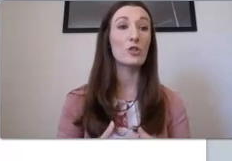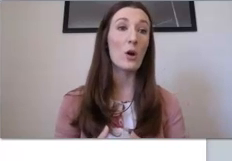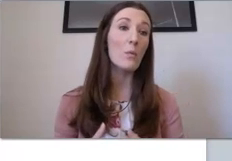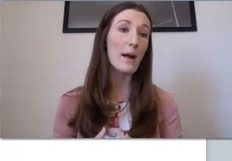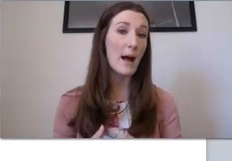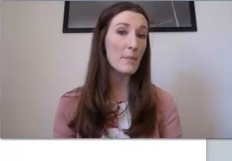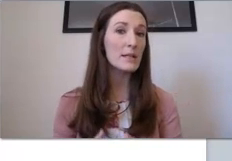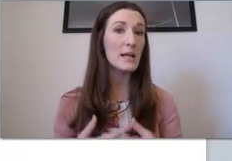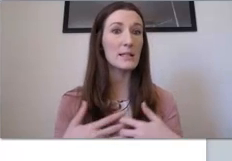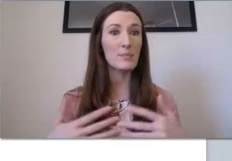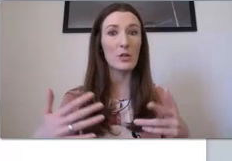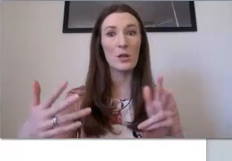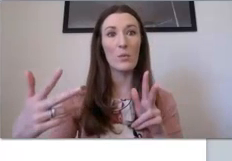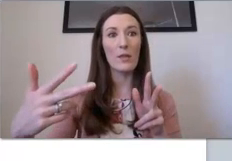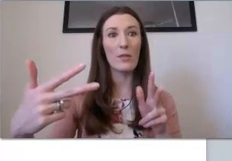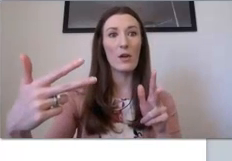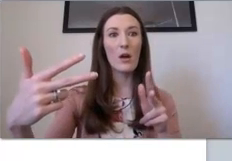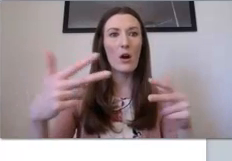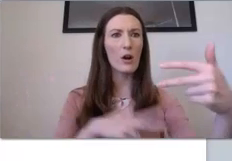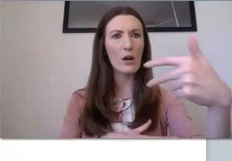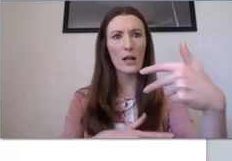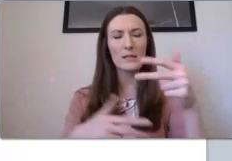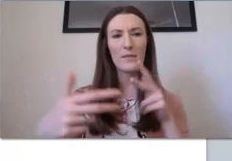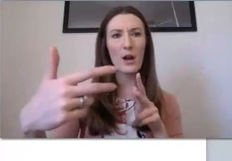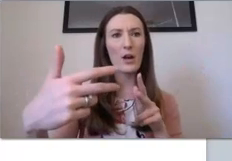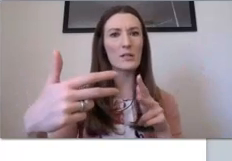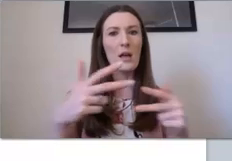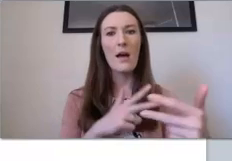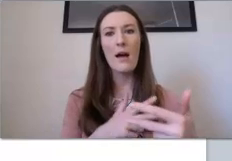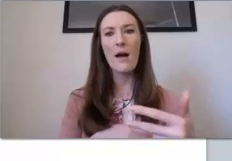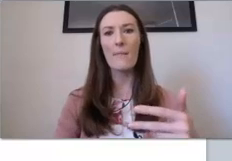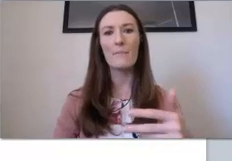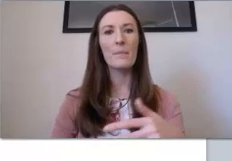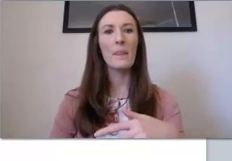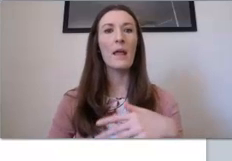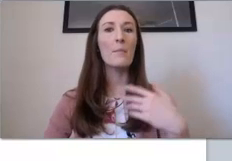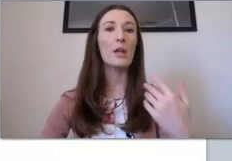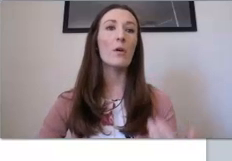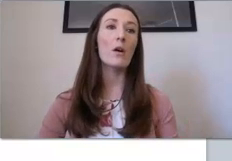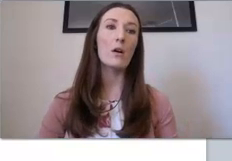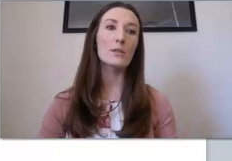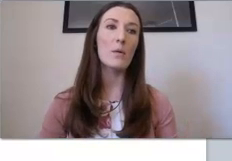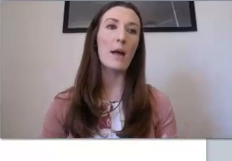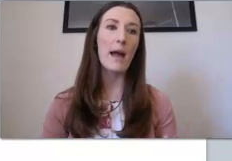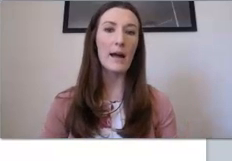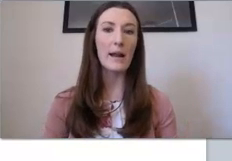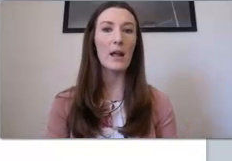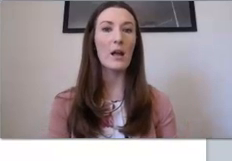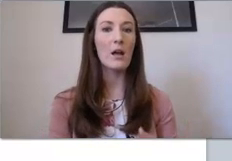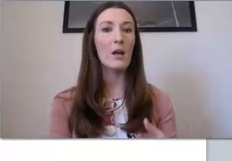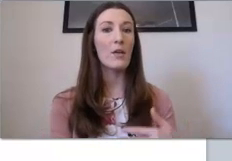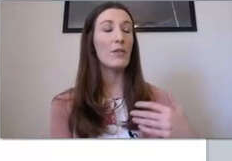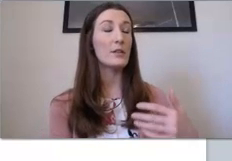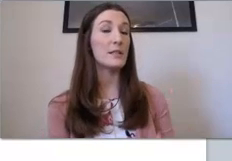to show what happened, especially with our car classifiers. But you are also